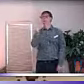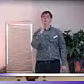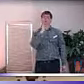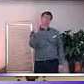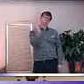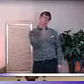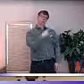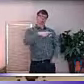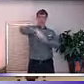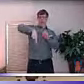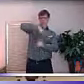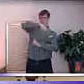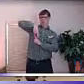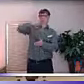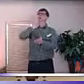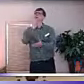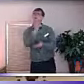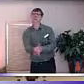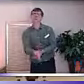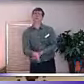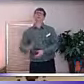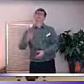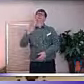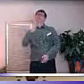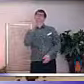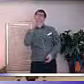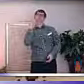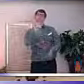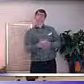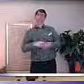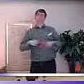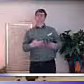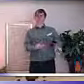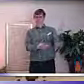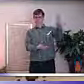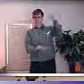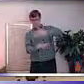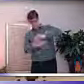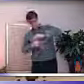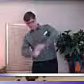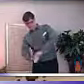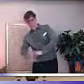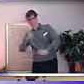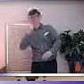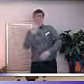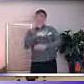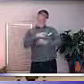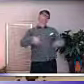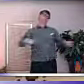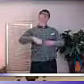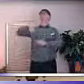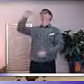as the universal law. But it is our servant who can only respond